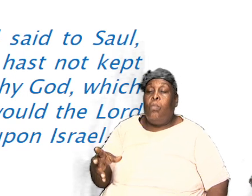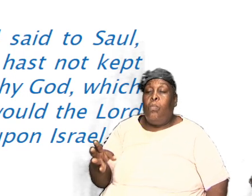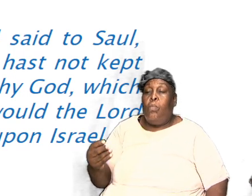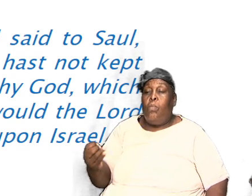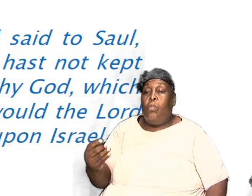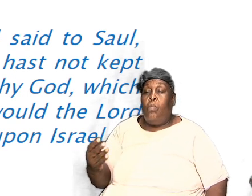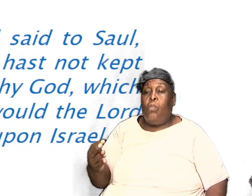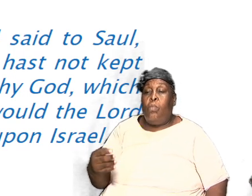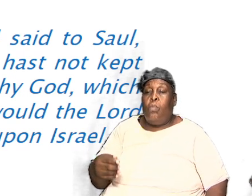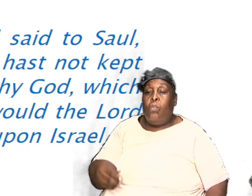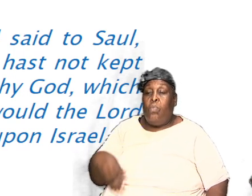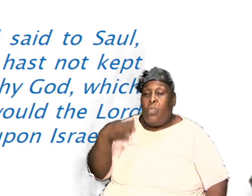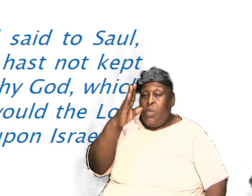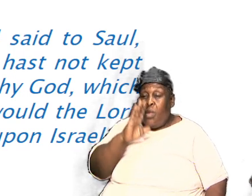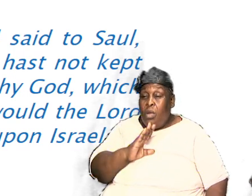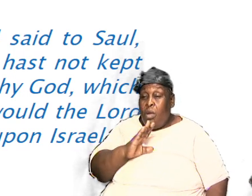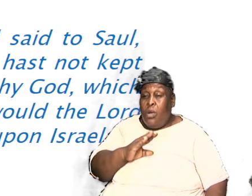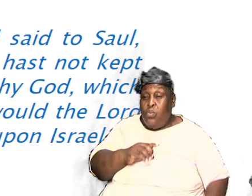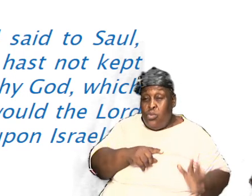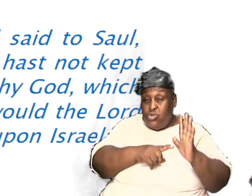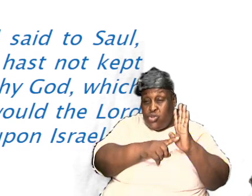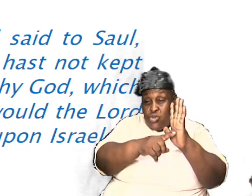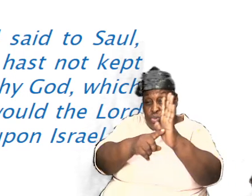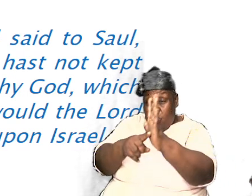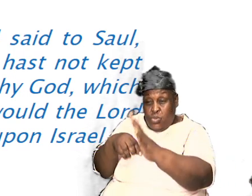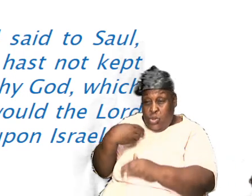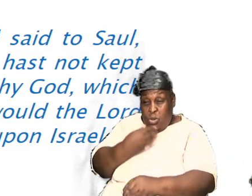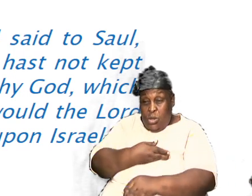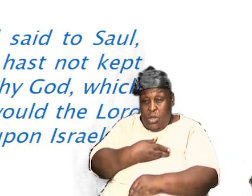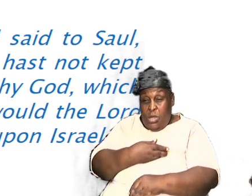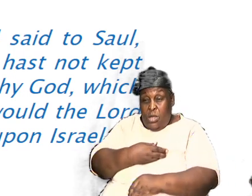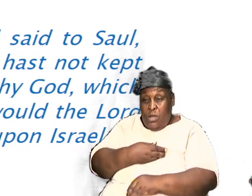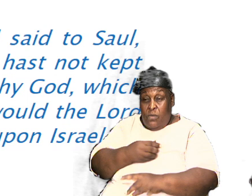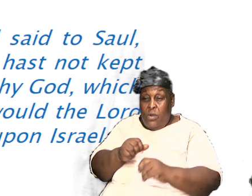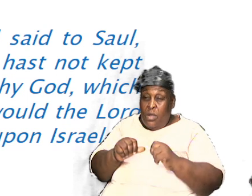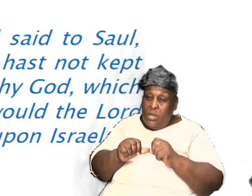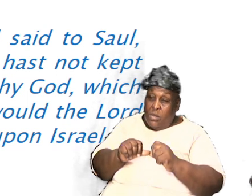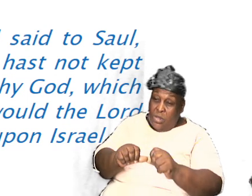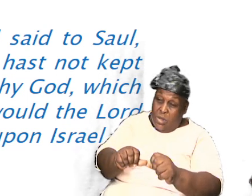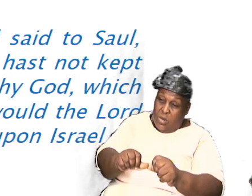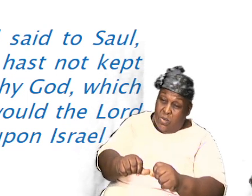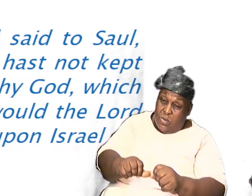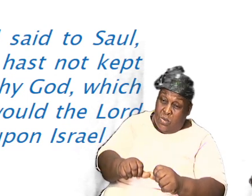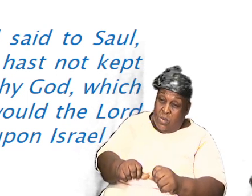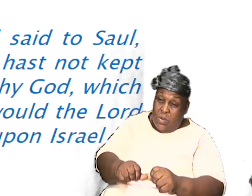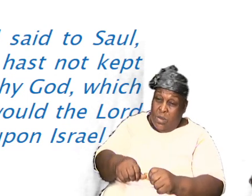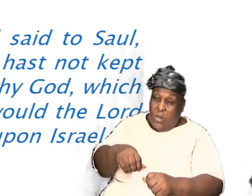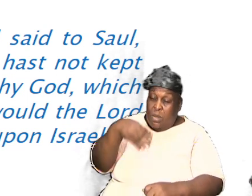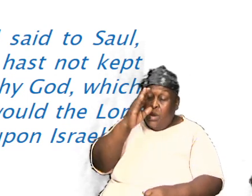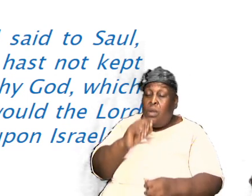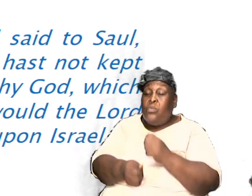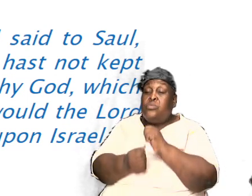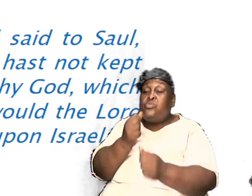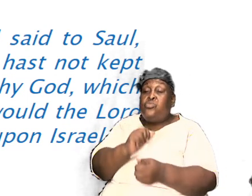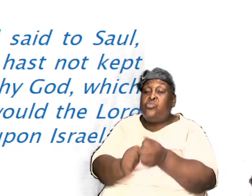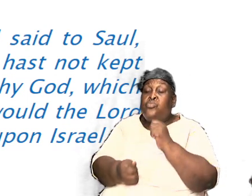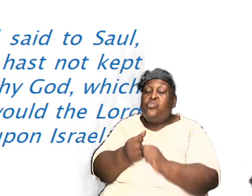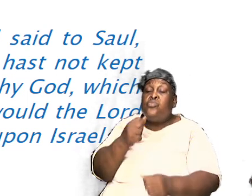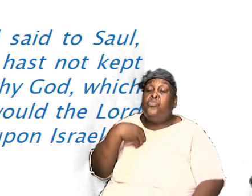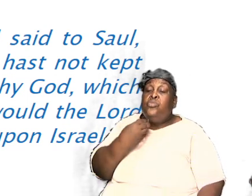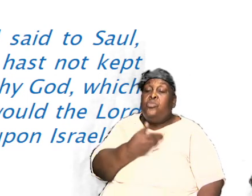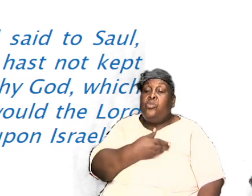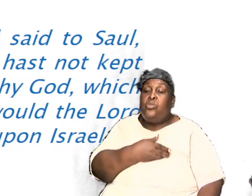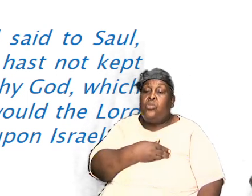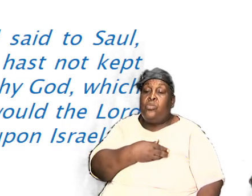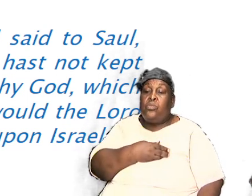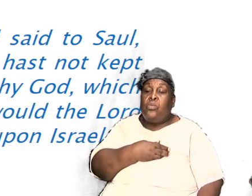14. He will expose us, and if we further resist, He will cut us off. When Saul came back offering the bread and